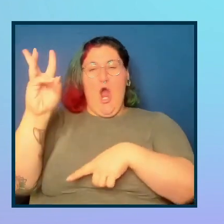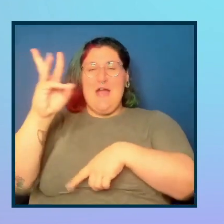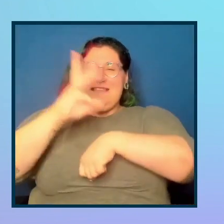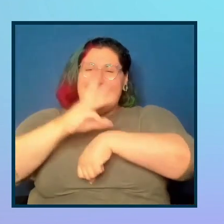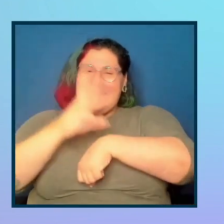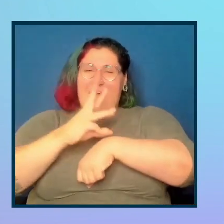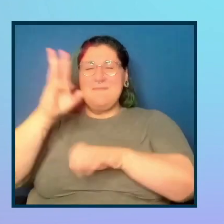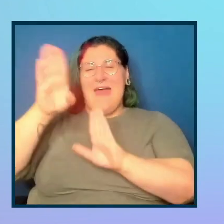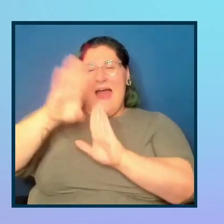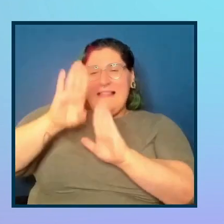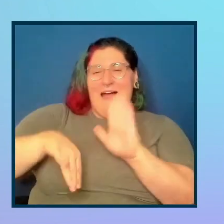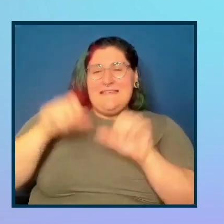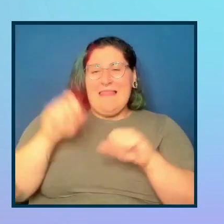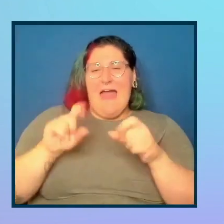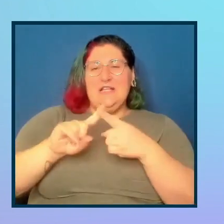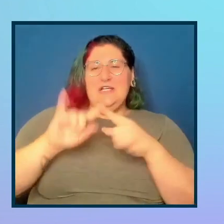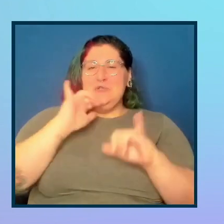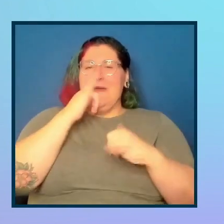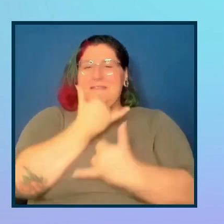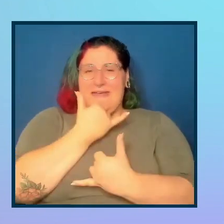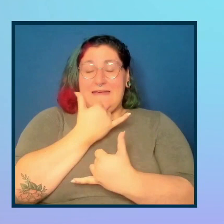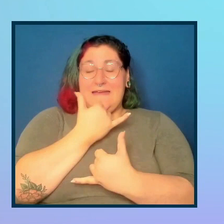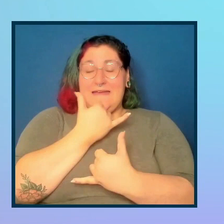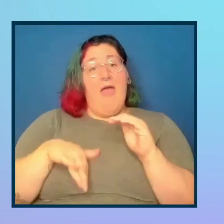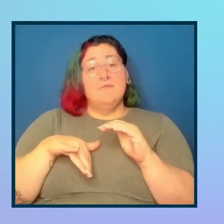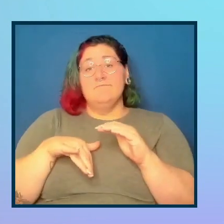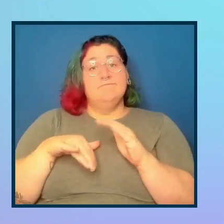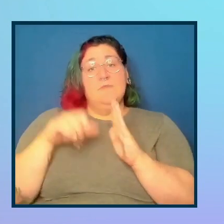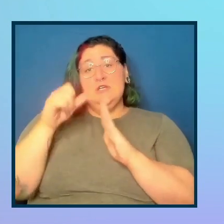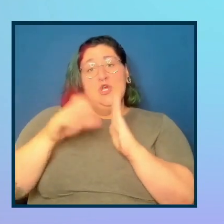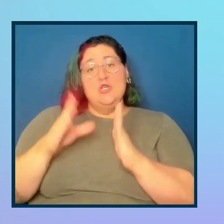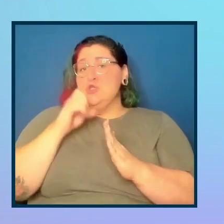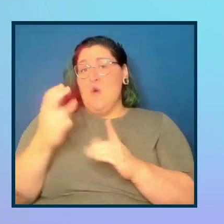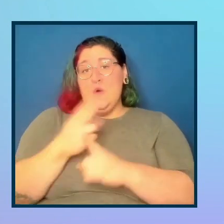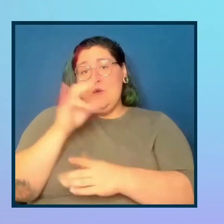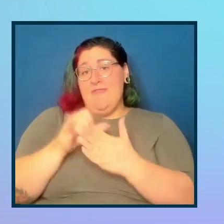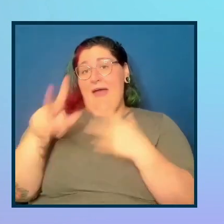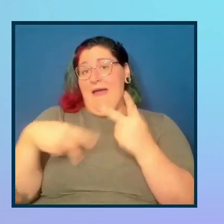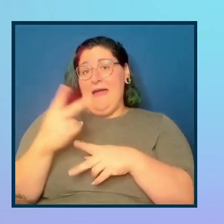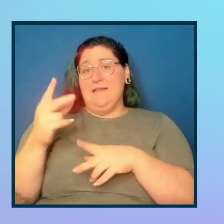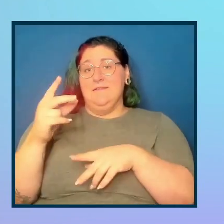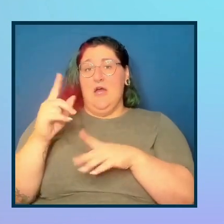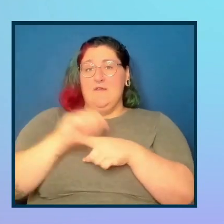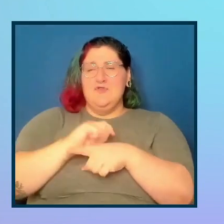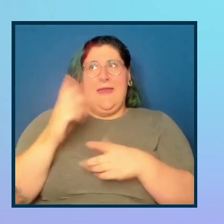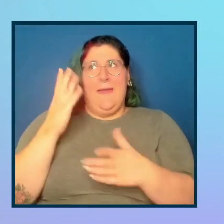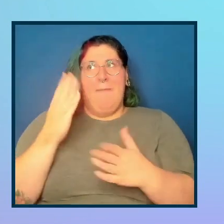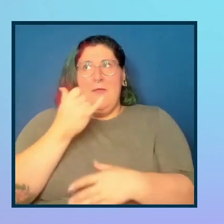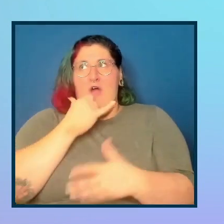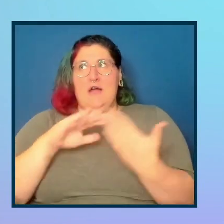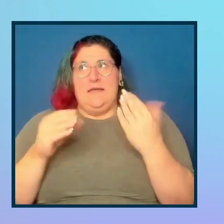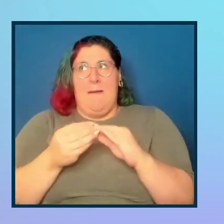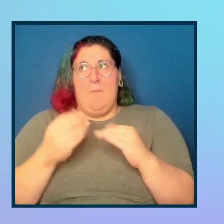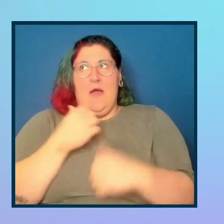inside of surgeries than those who don't. I believe that's statistic. If it's not, I apologize. I can't remember numbers off the top